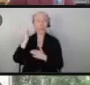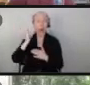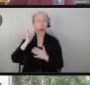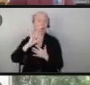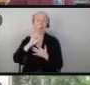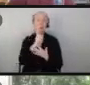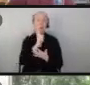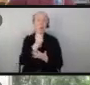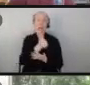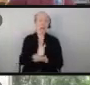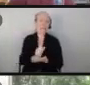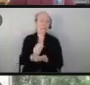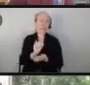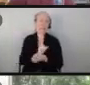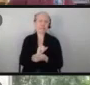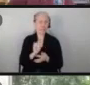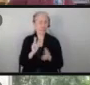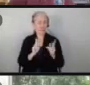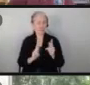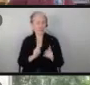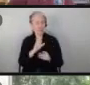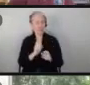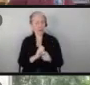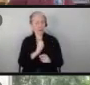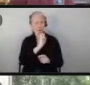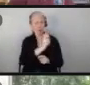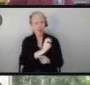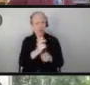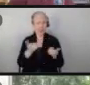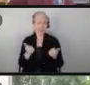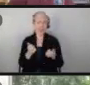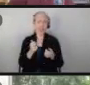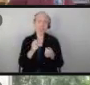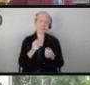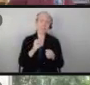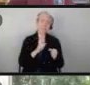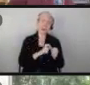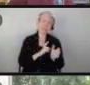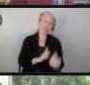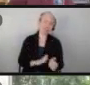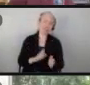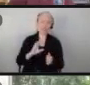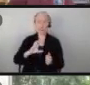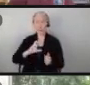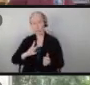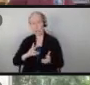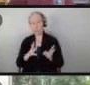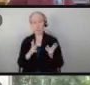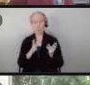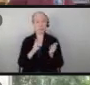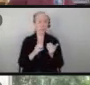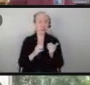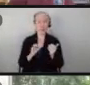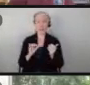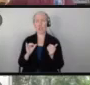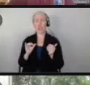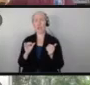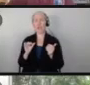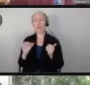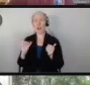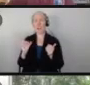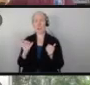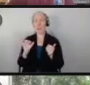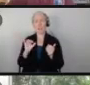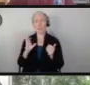in travel as operators and crew and passengers, as Cynthia Null just said, or need this desperately,